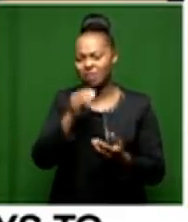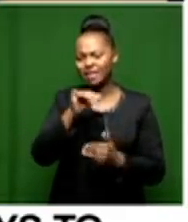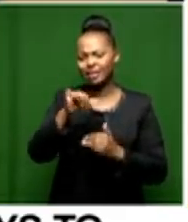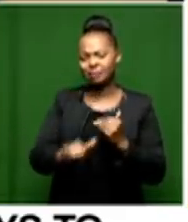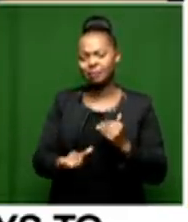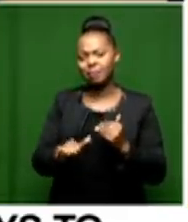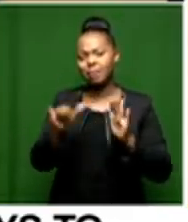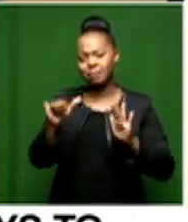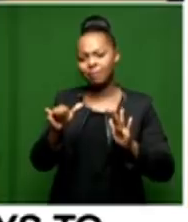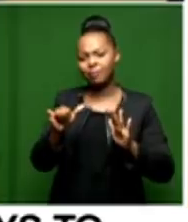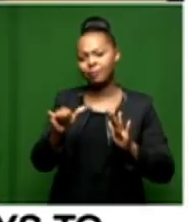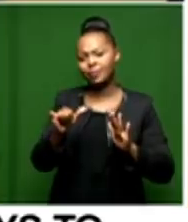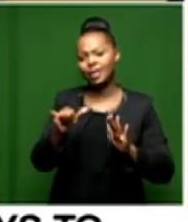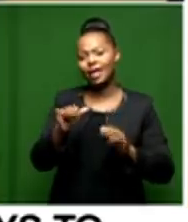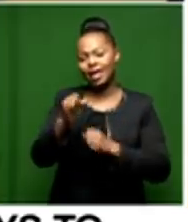to us about your views on this.